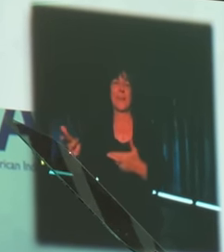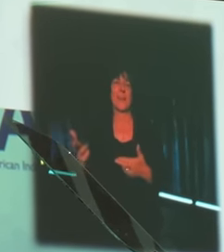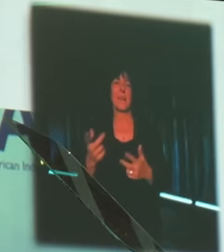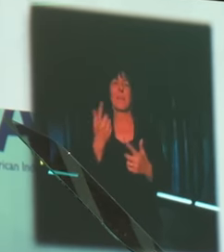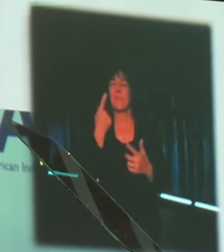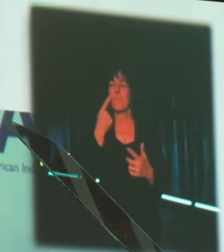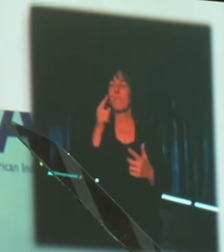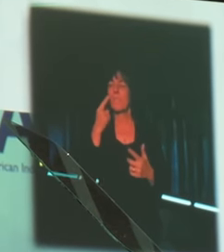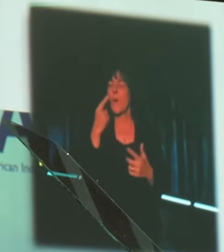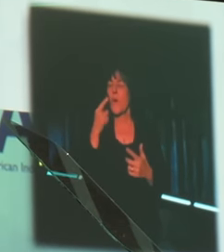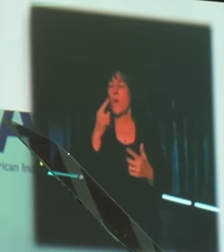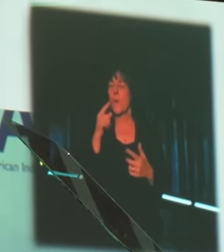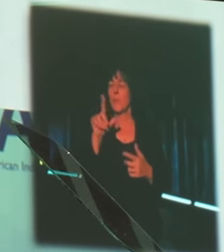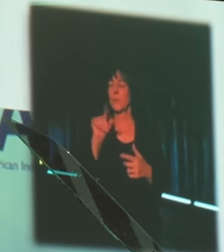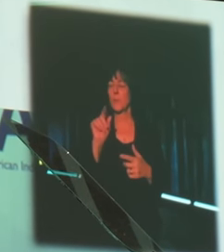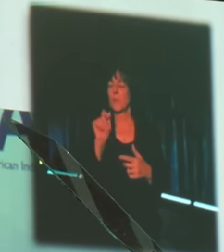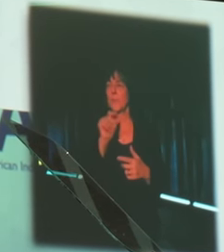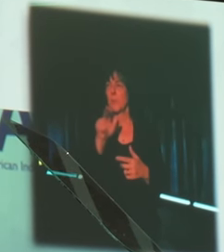for the